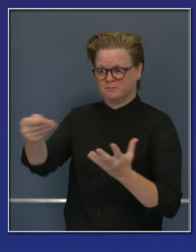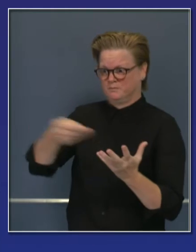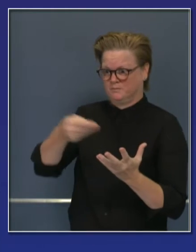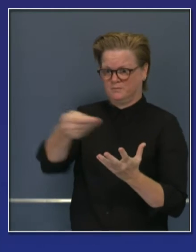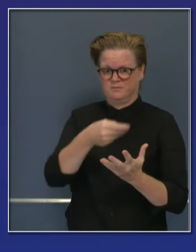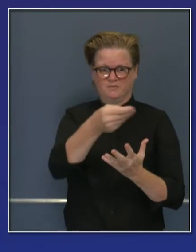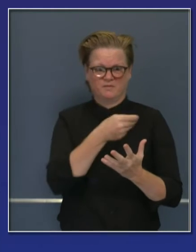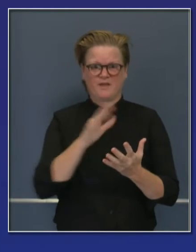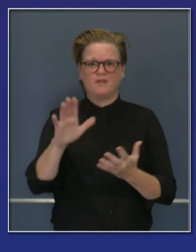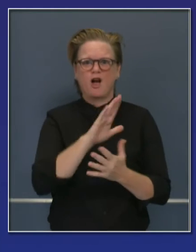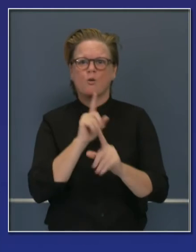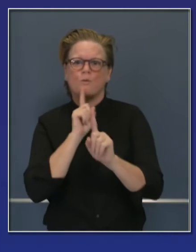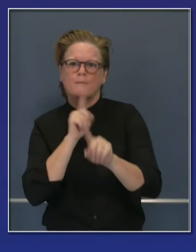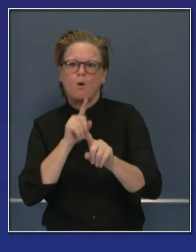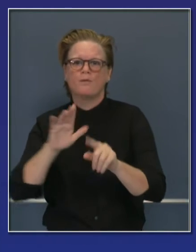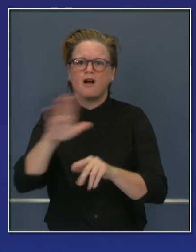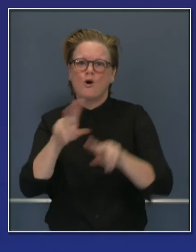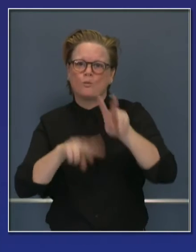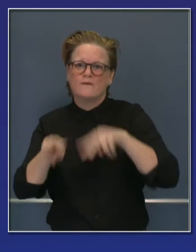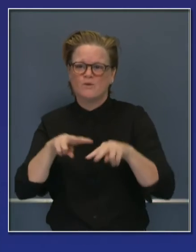can, again, on the